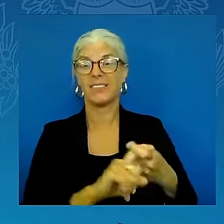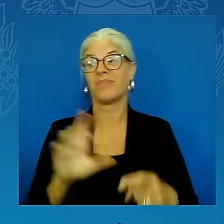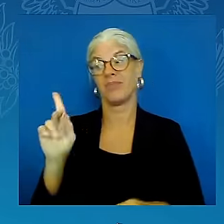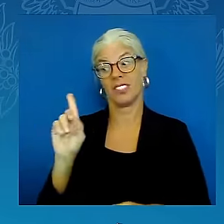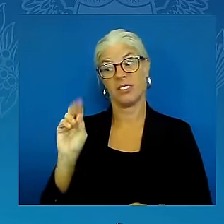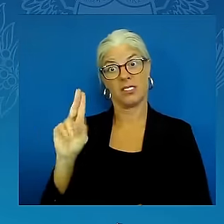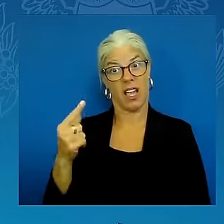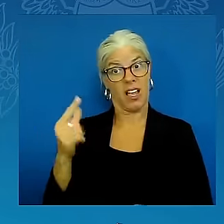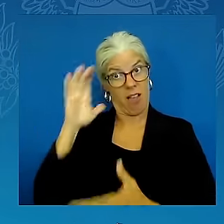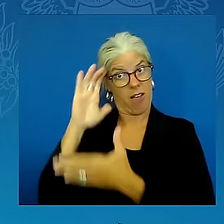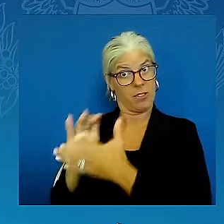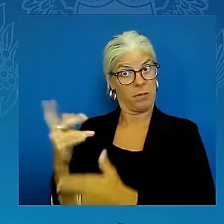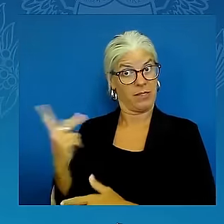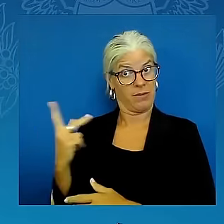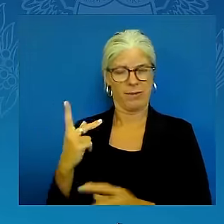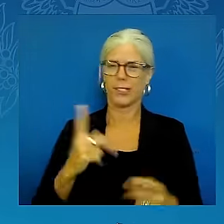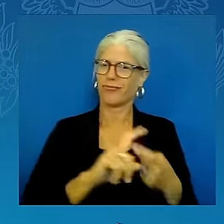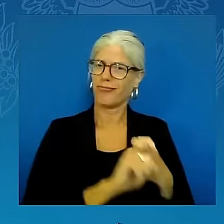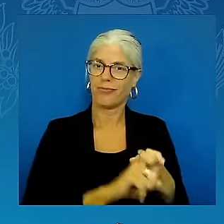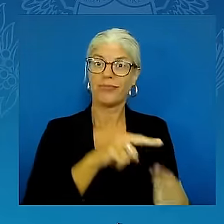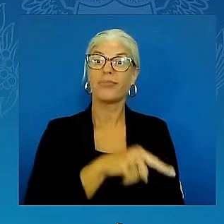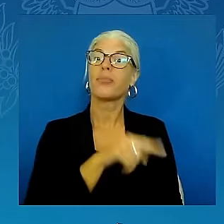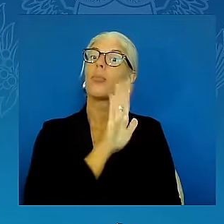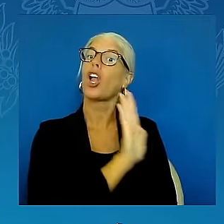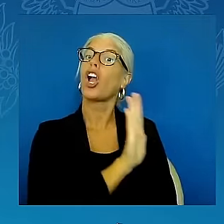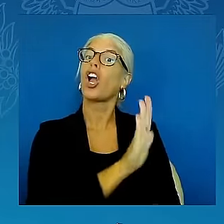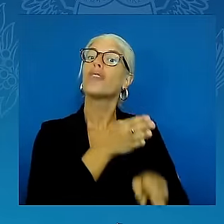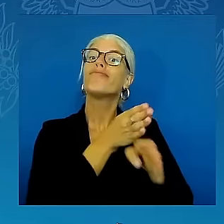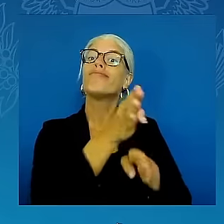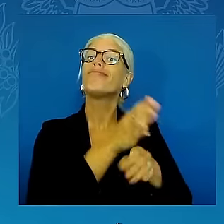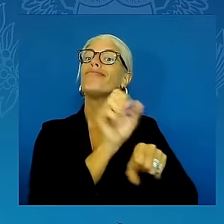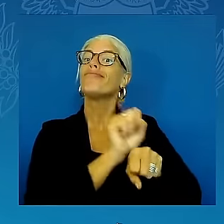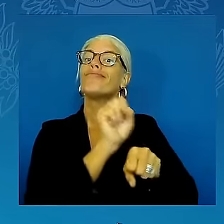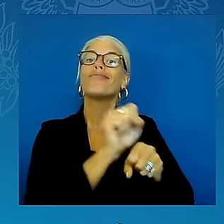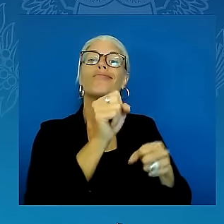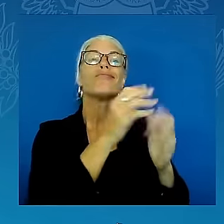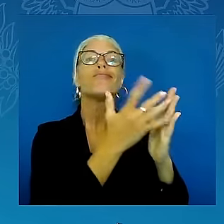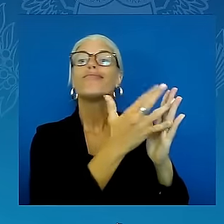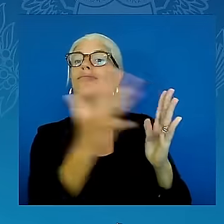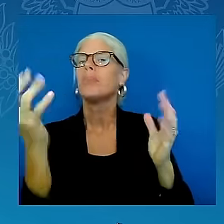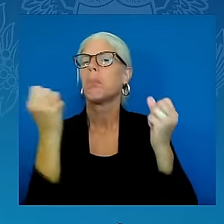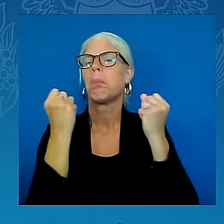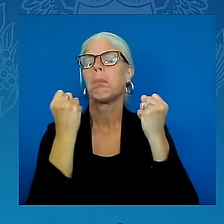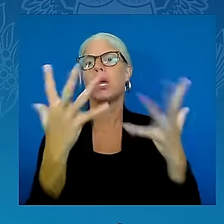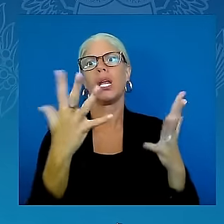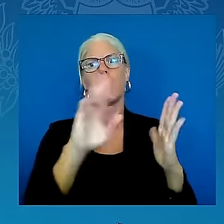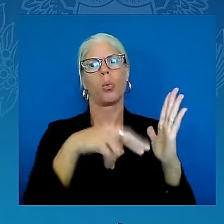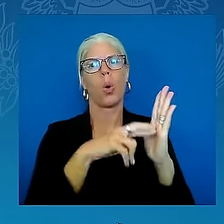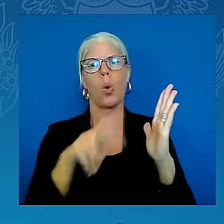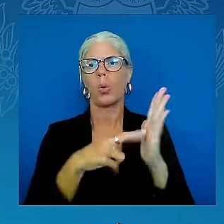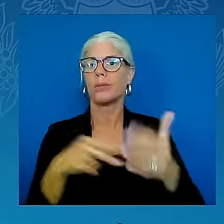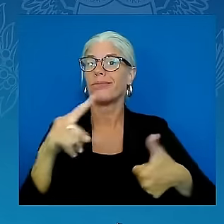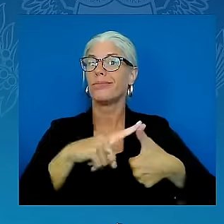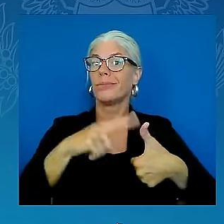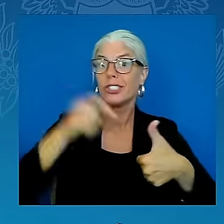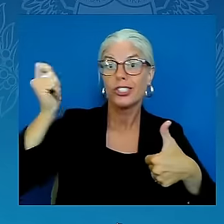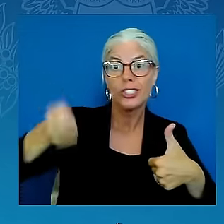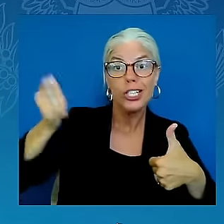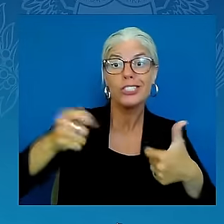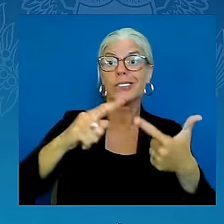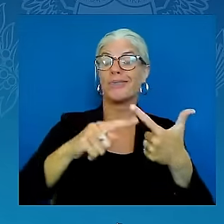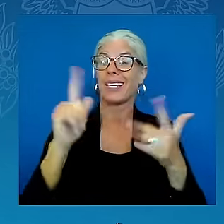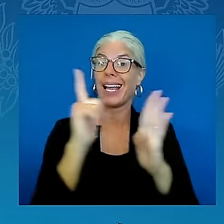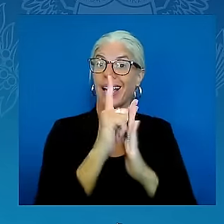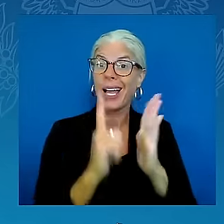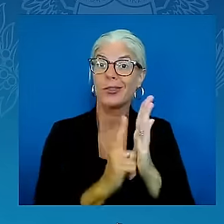titles: judge, council member, congresswoman. And yet, perhaps the titles she cherished